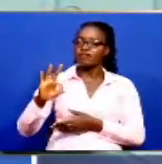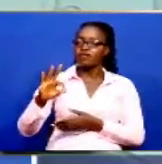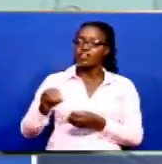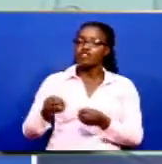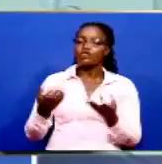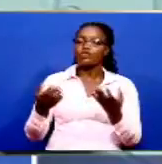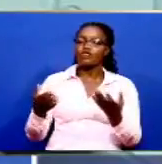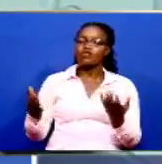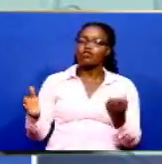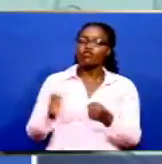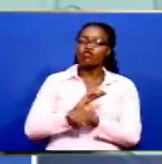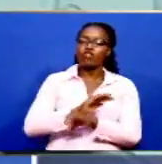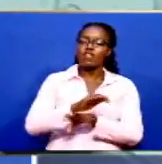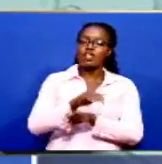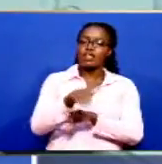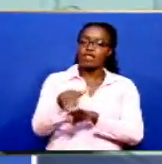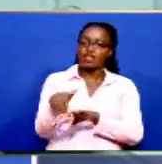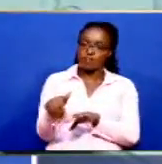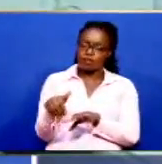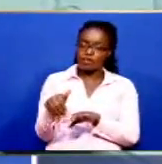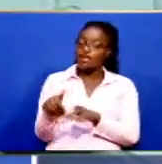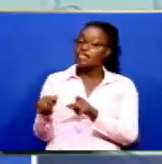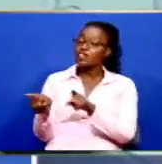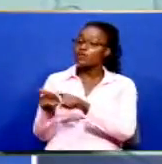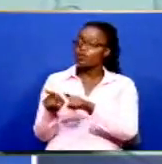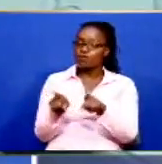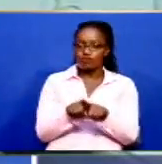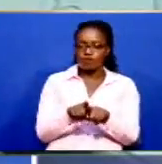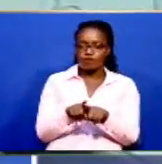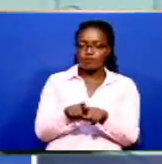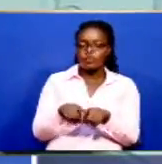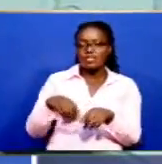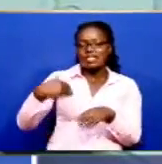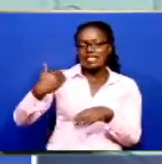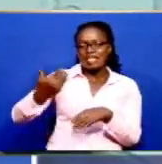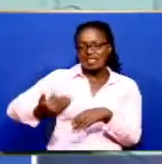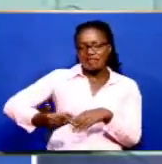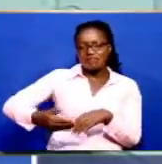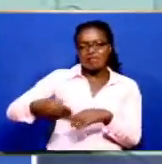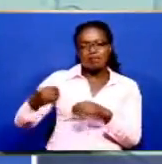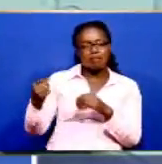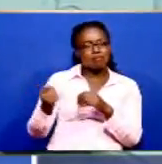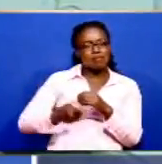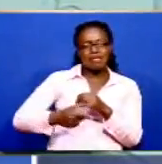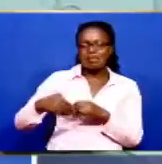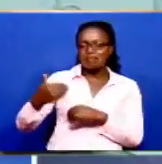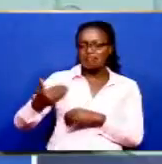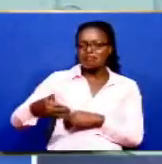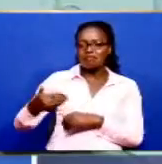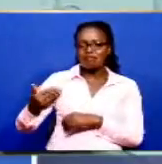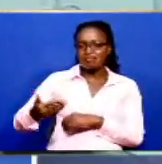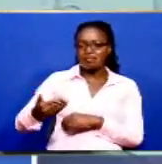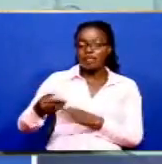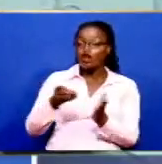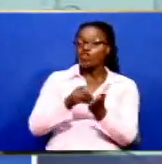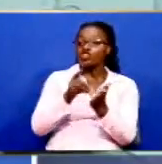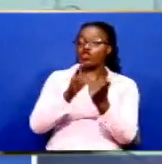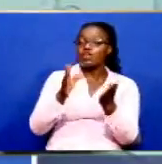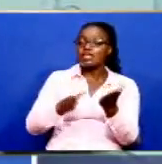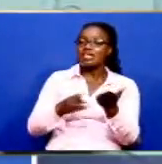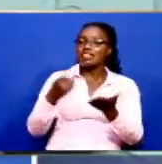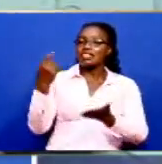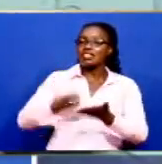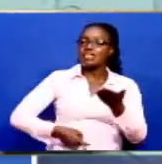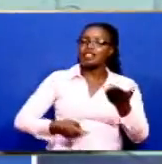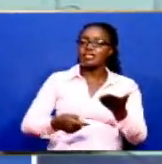cover. In addition to this, every month, every doctor is deducted an amount